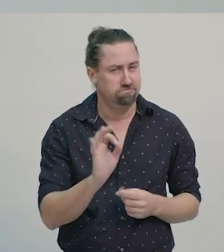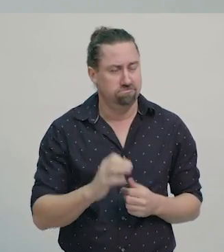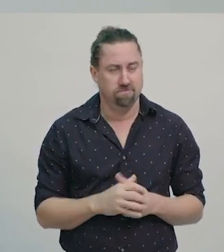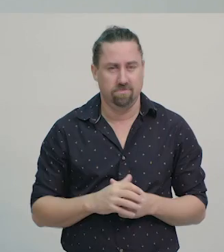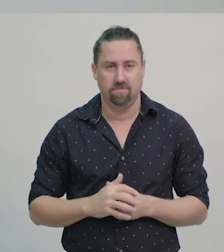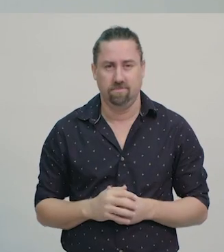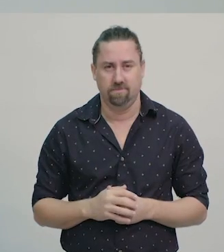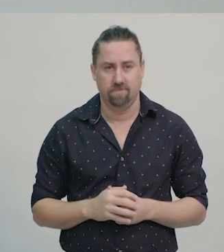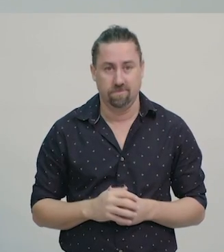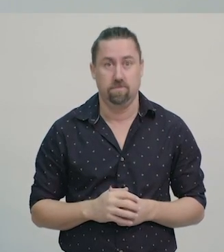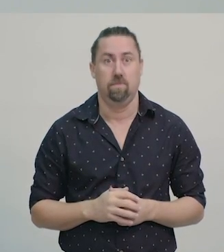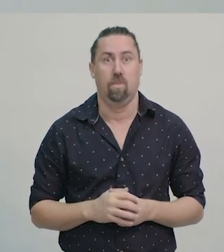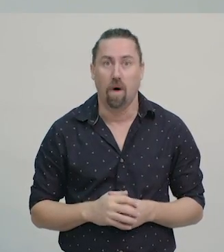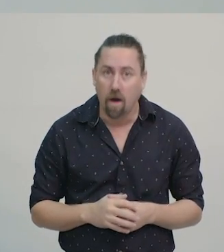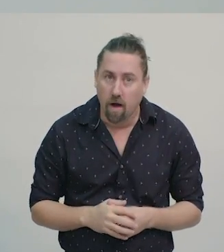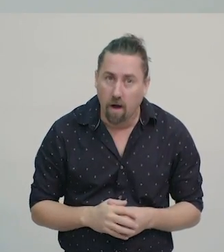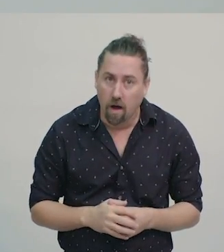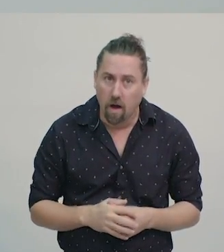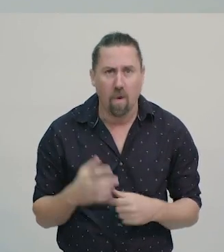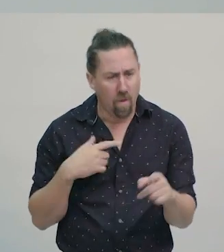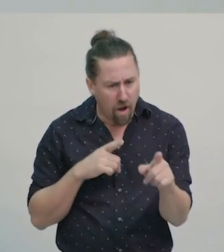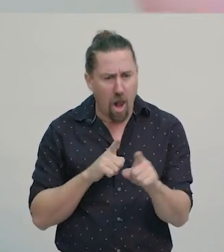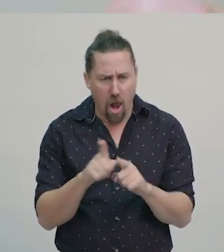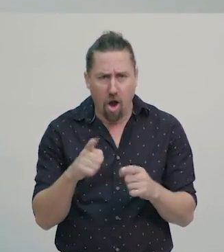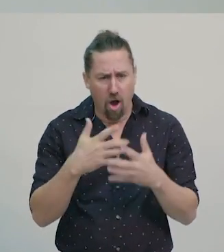lighter. What do you think?